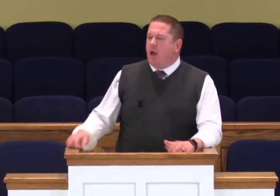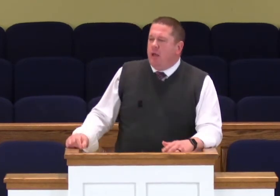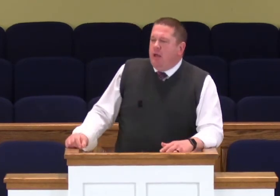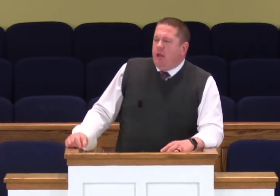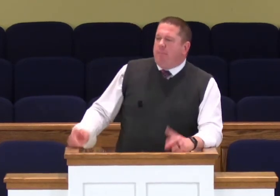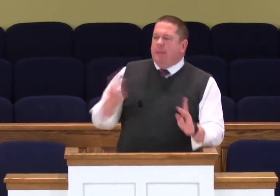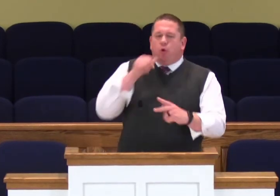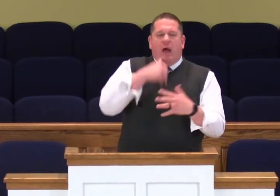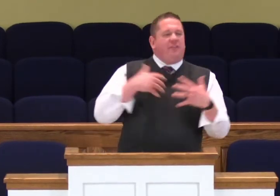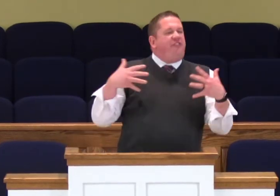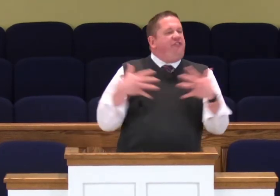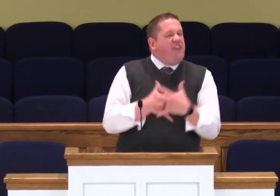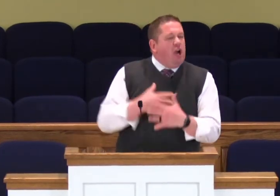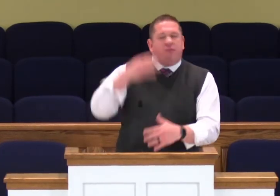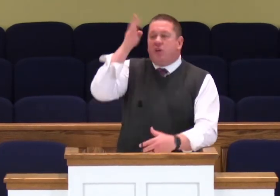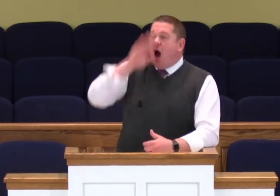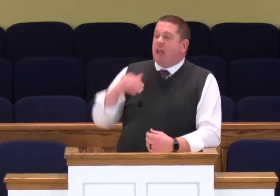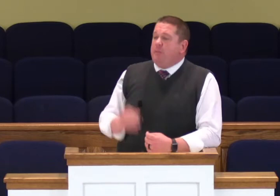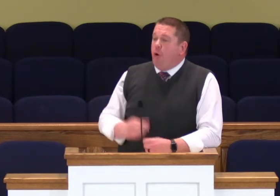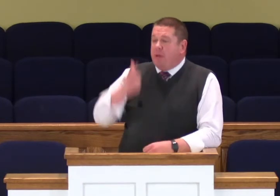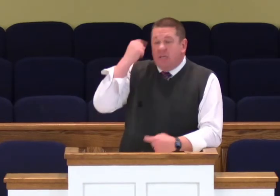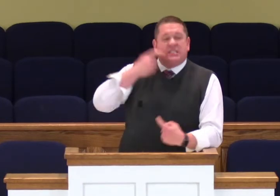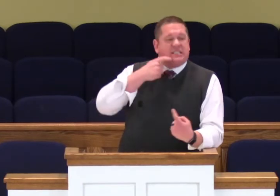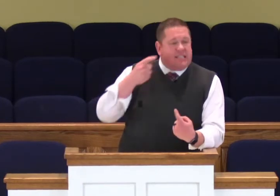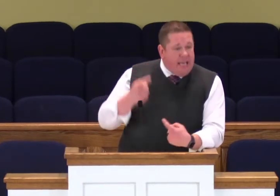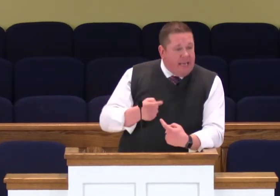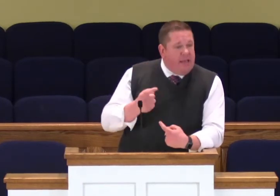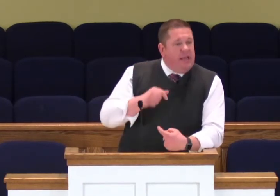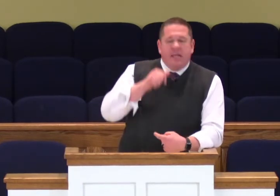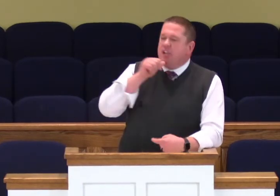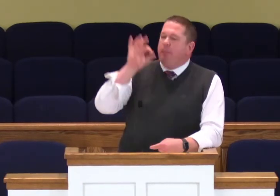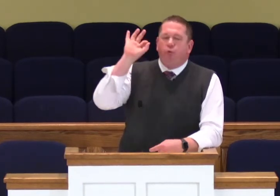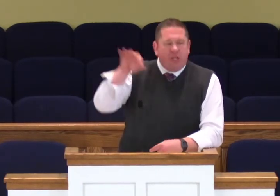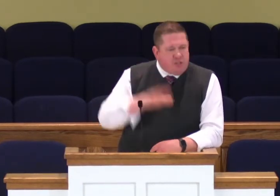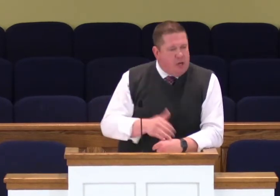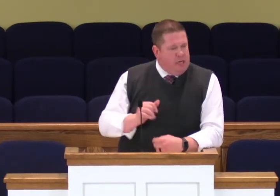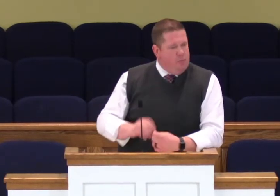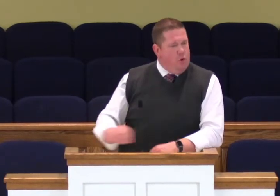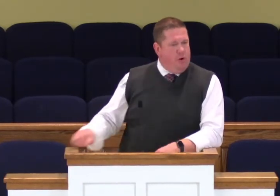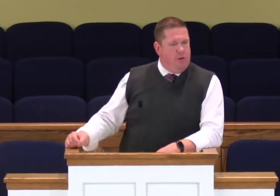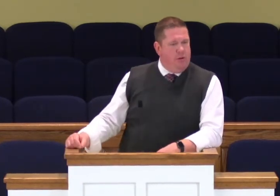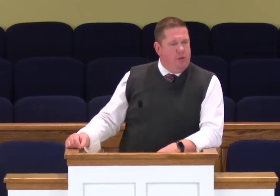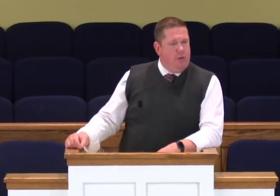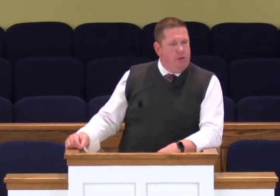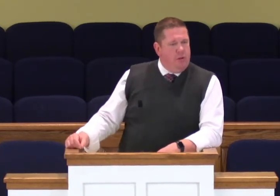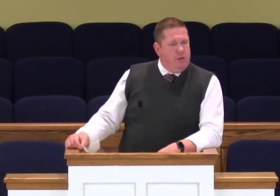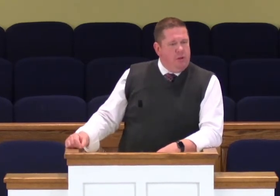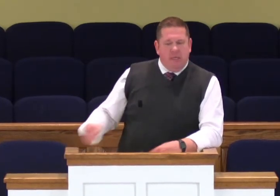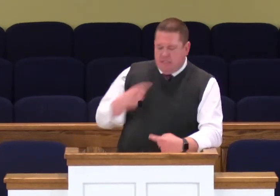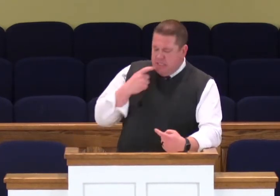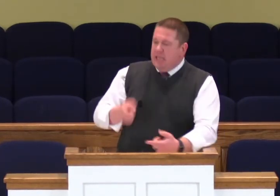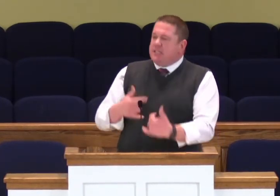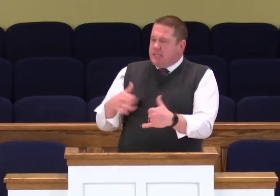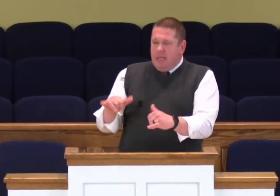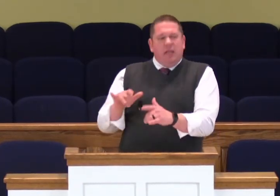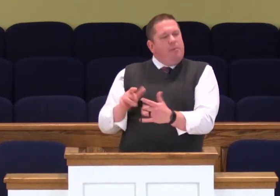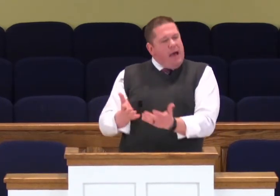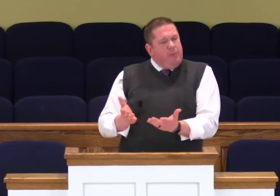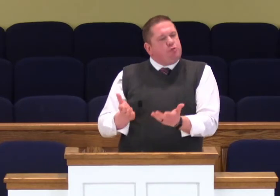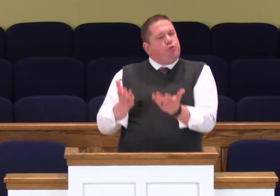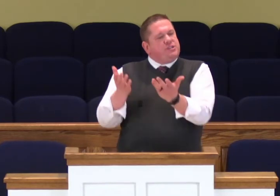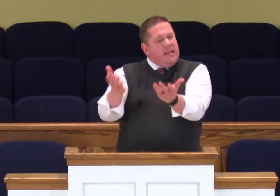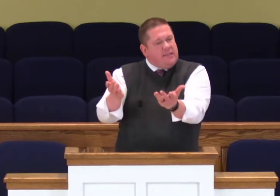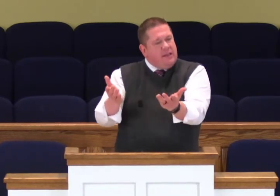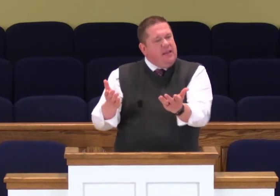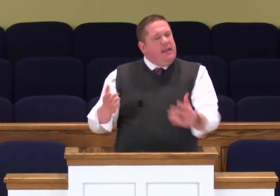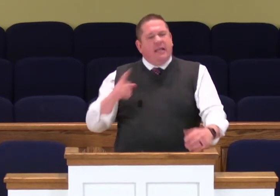law. People don't have a fear of God anymore because sin is not preached on anymore. Sin is still in the Bible.